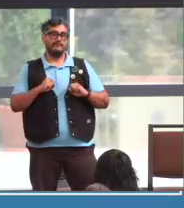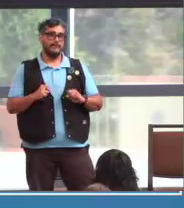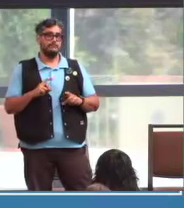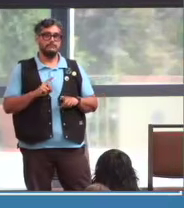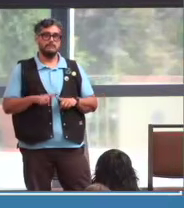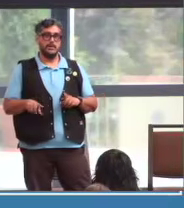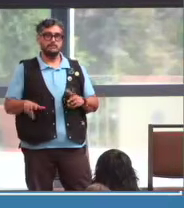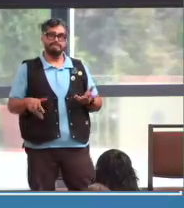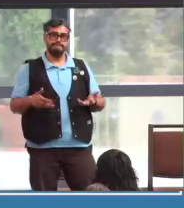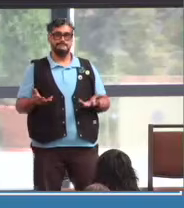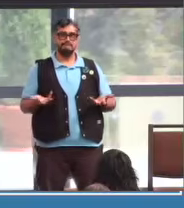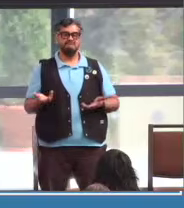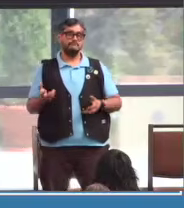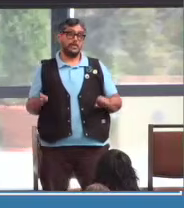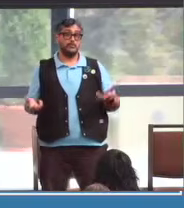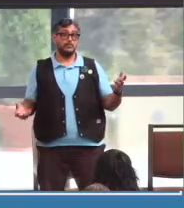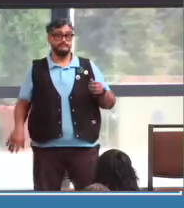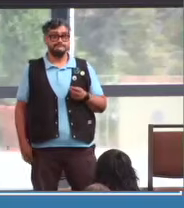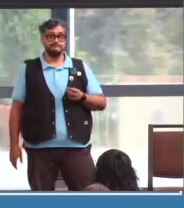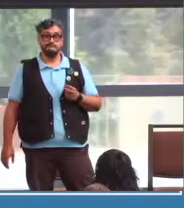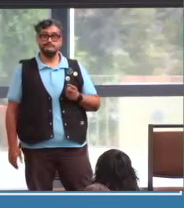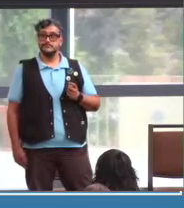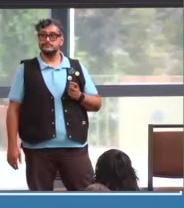but that's a possibility.